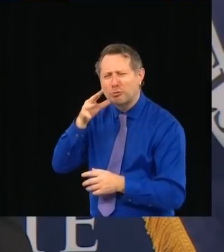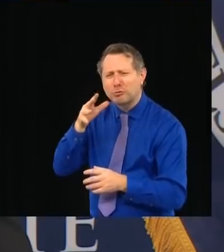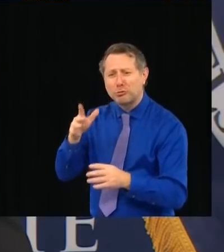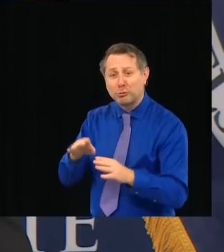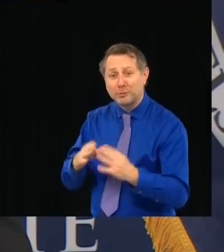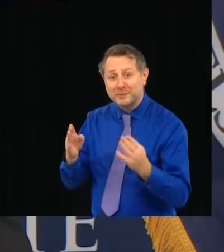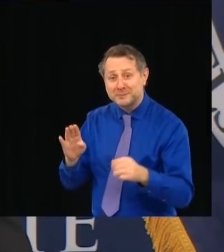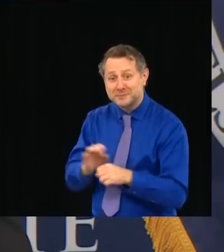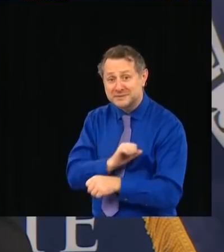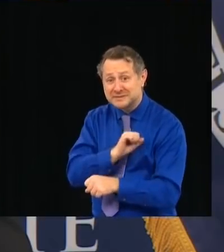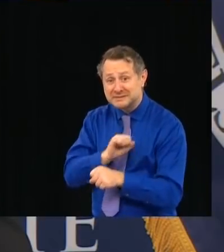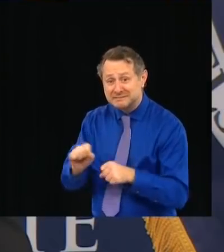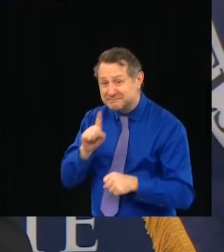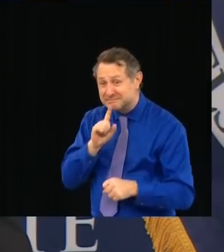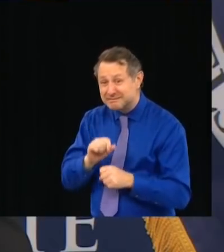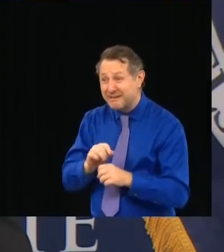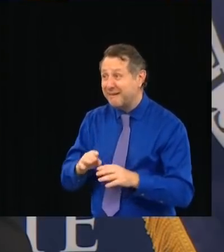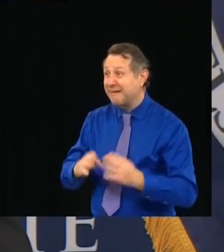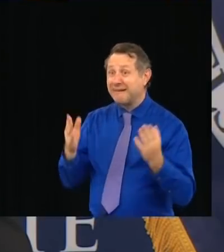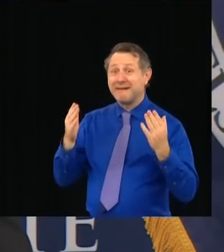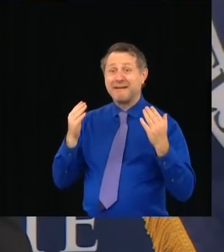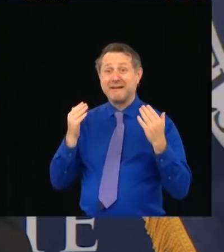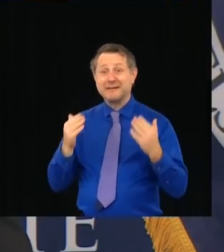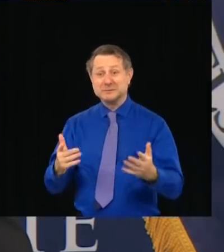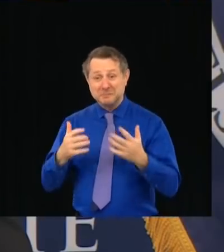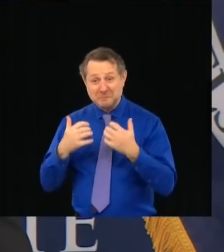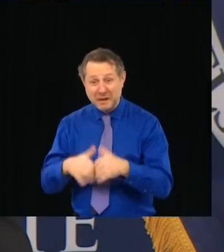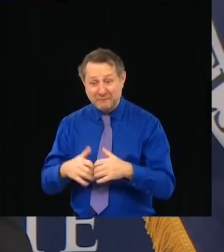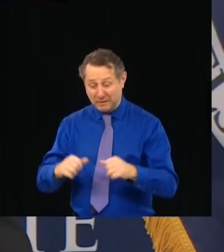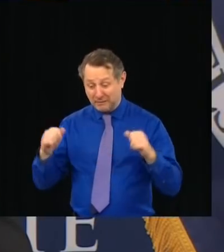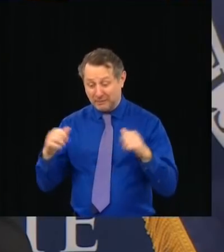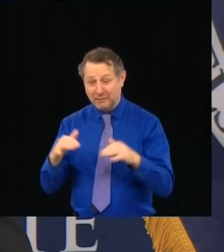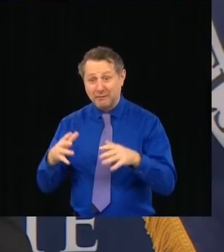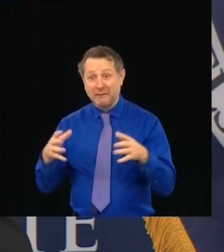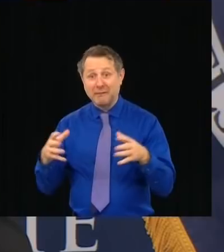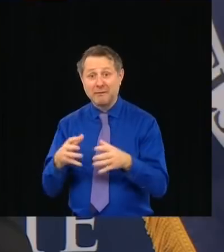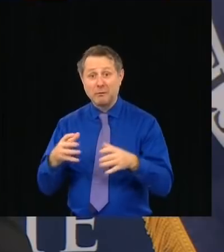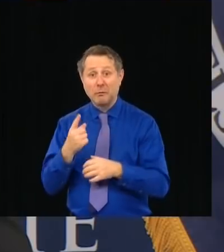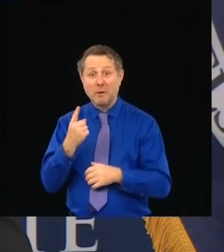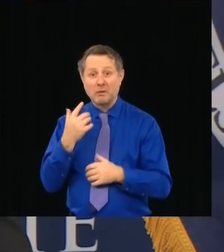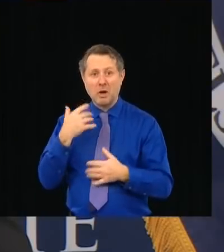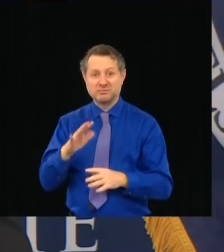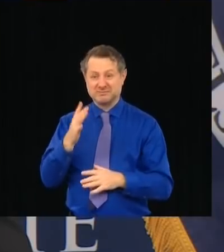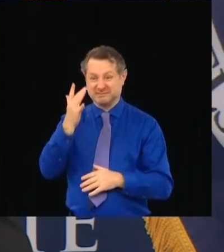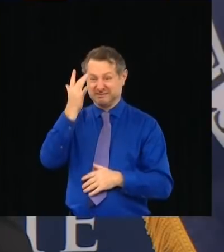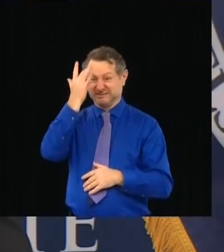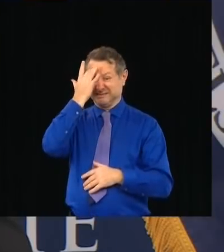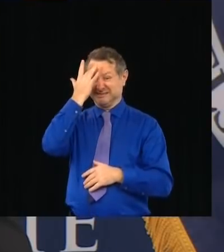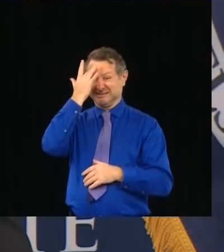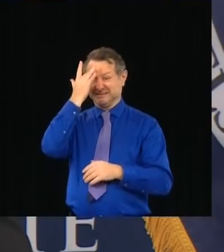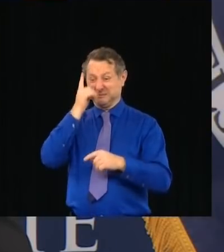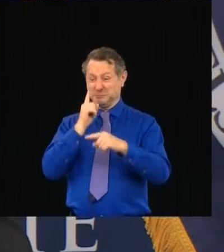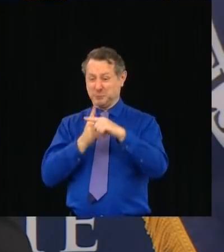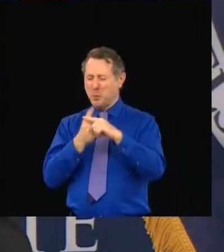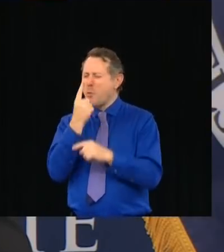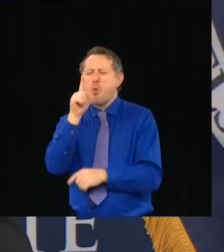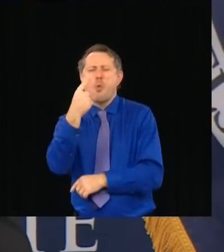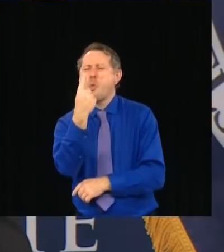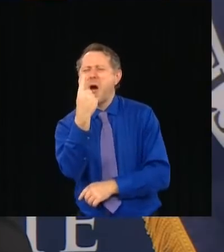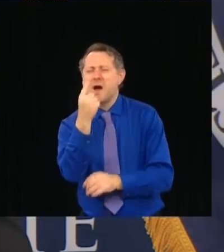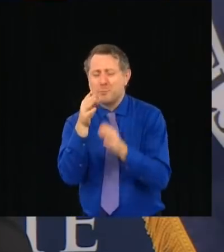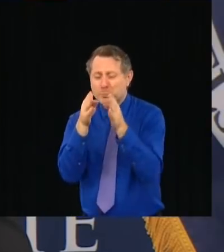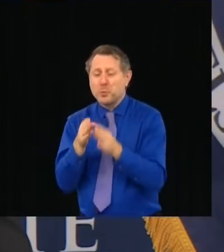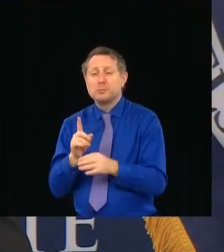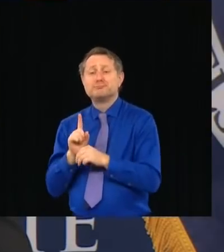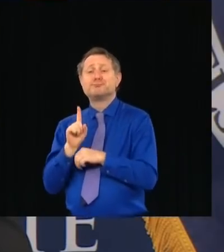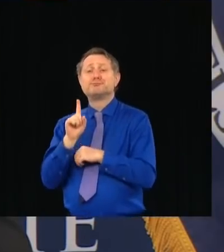business, you go to a gathering, you have one person infected. One person infected, they